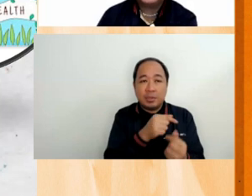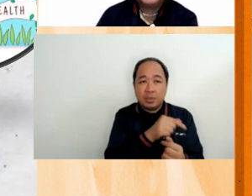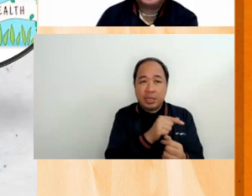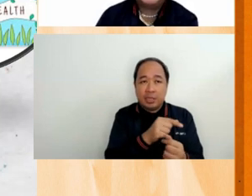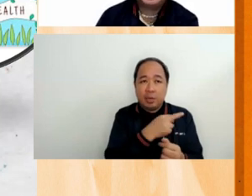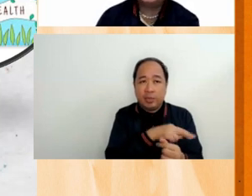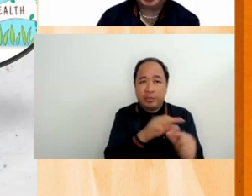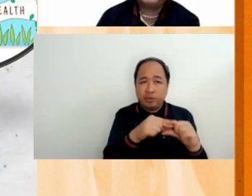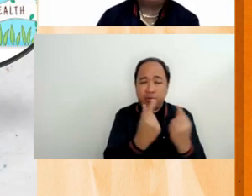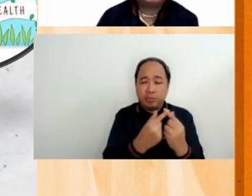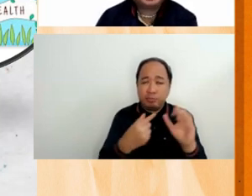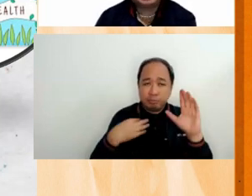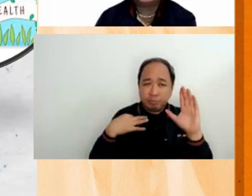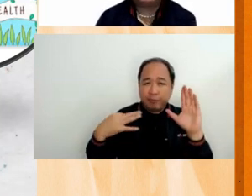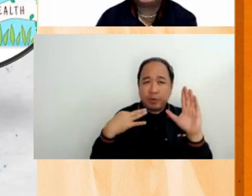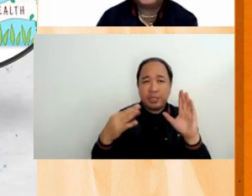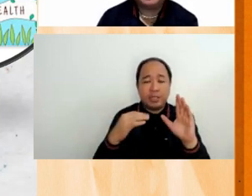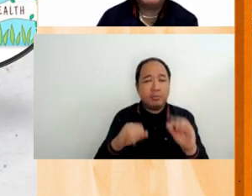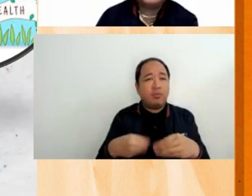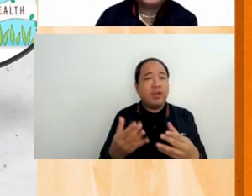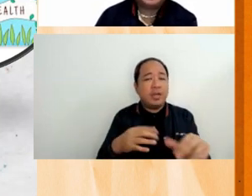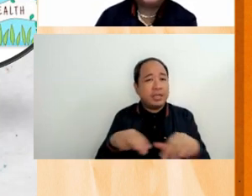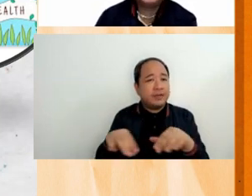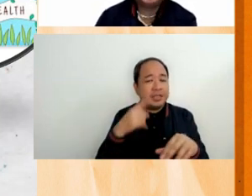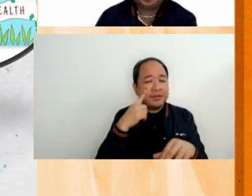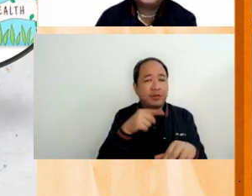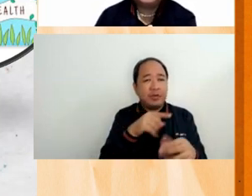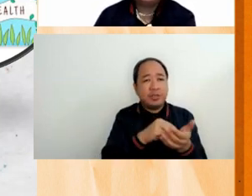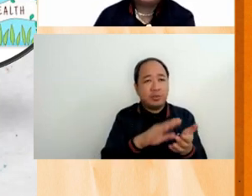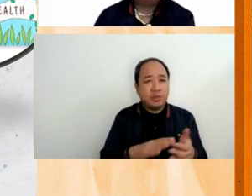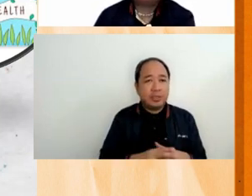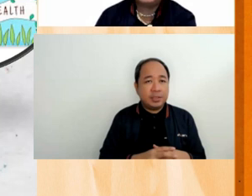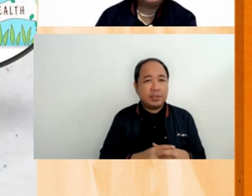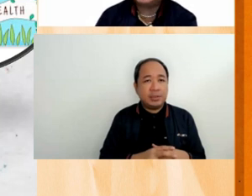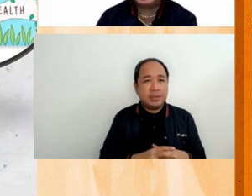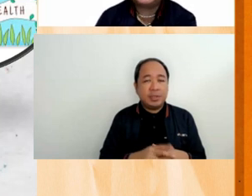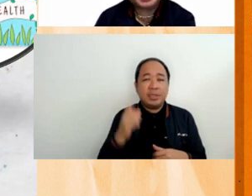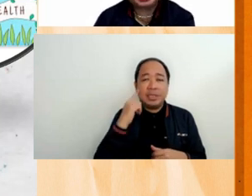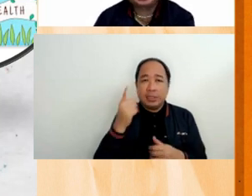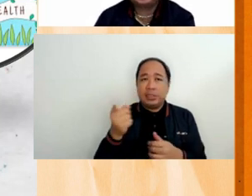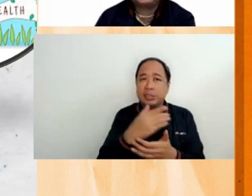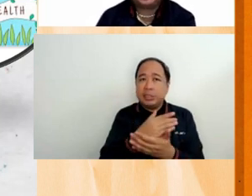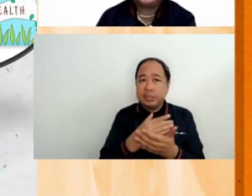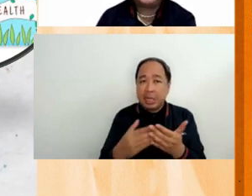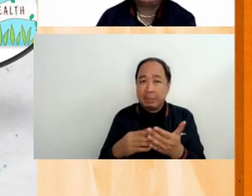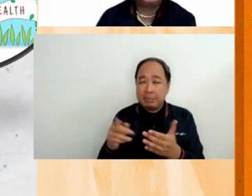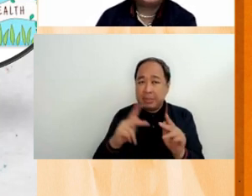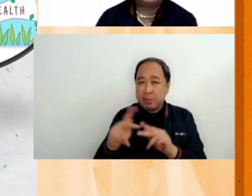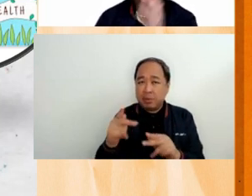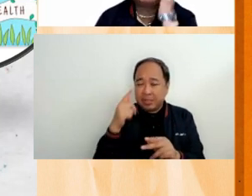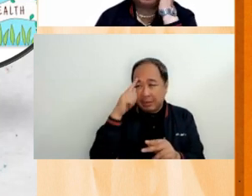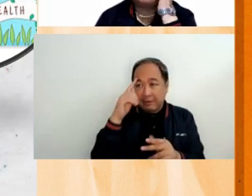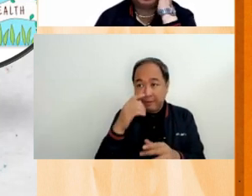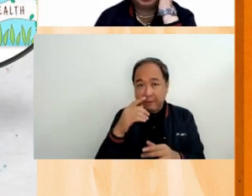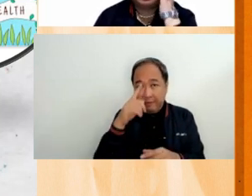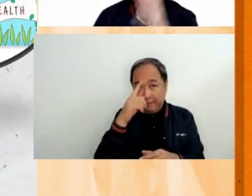no? NGO or foundations also help this school by providing not just financial support but mental